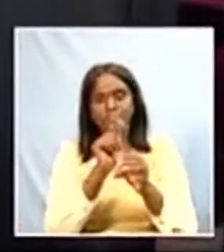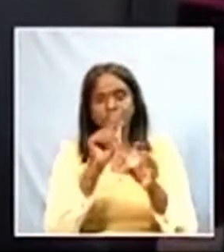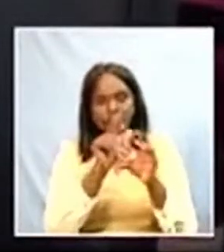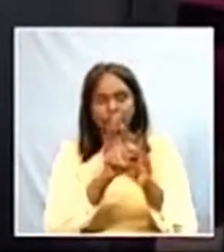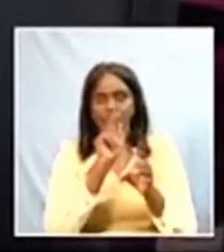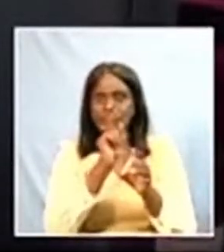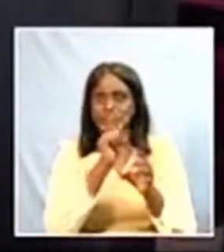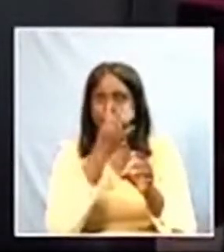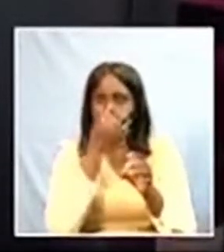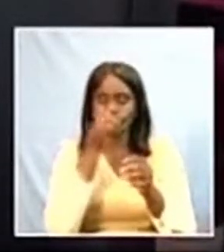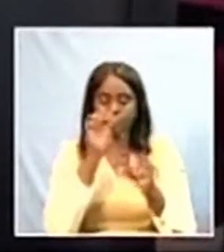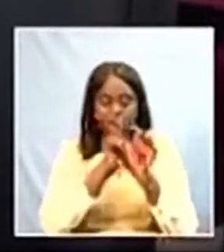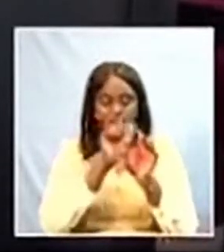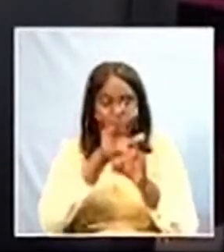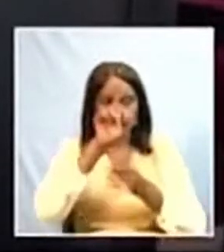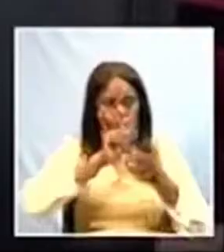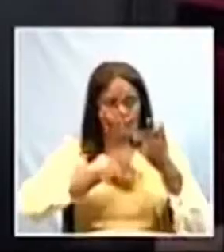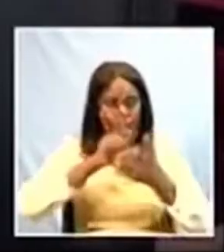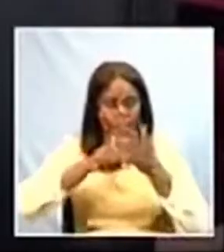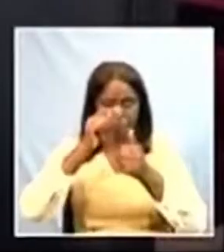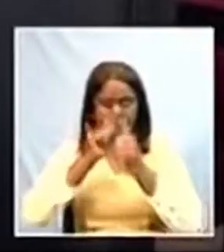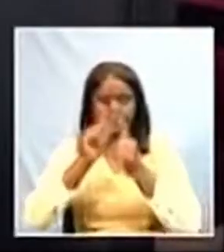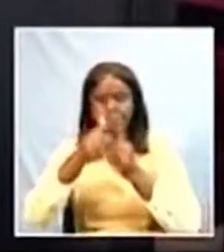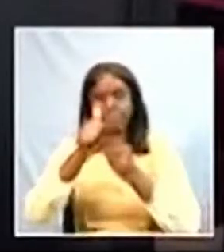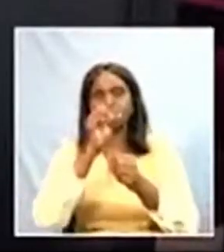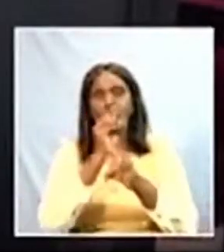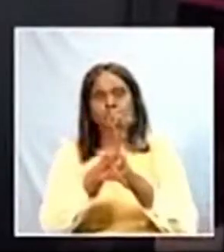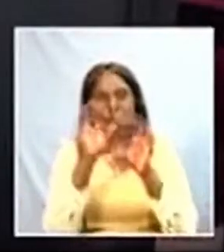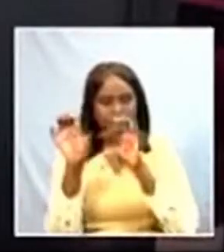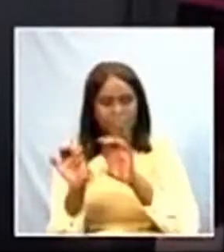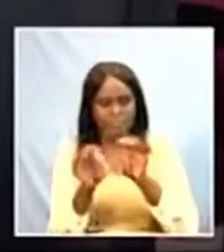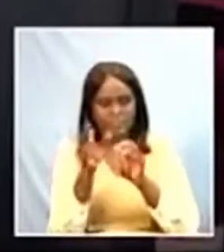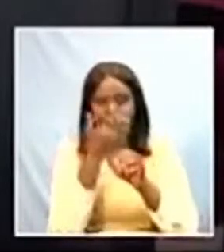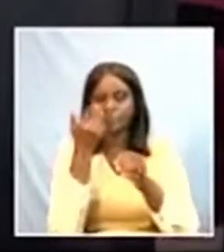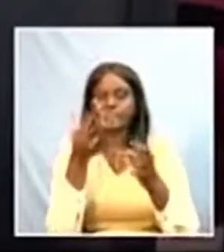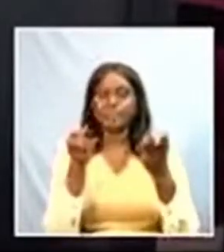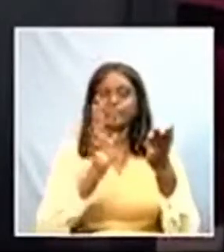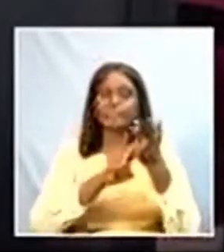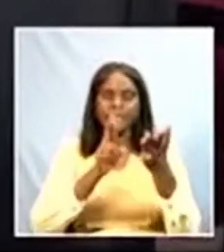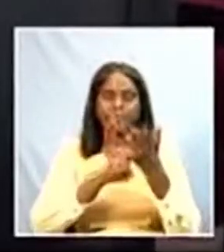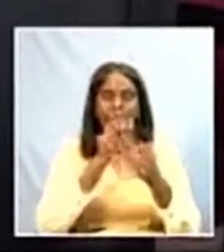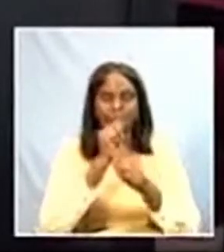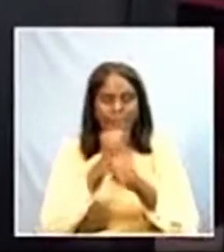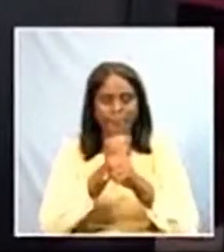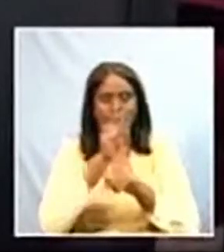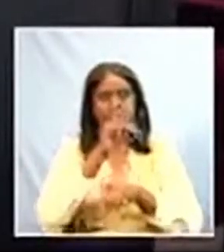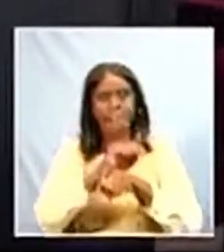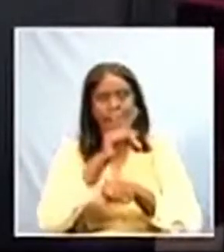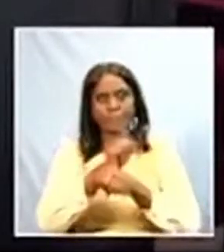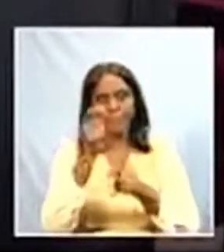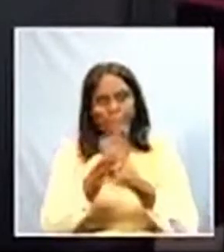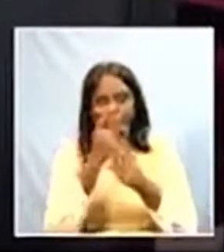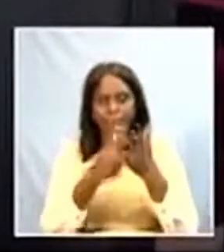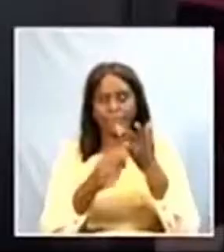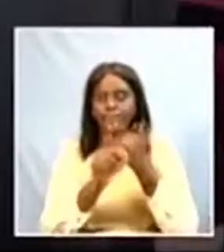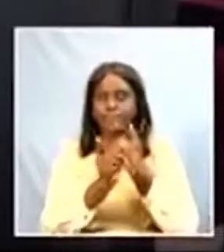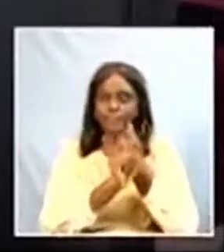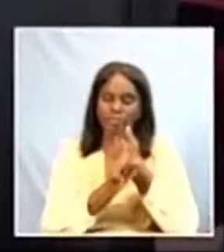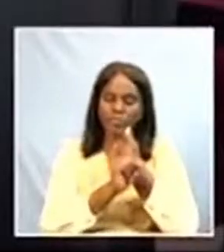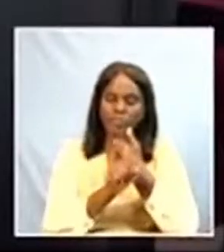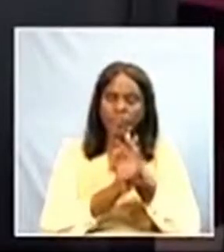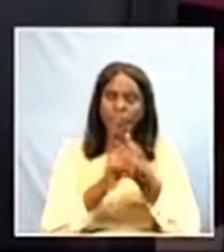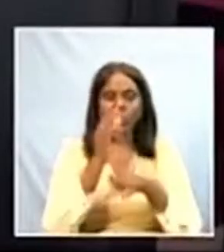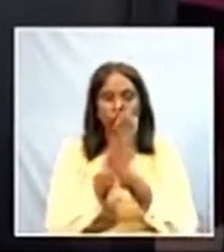the price? Because you already did the rescoping of the project from steel structures